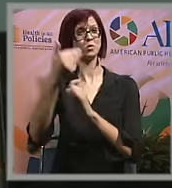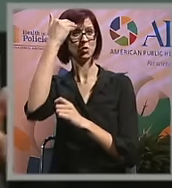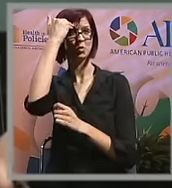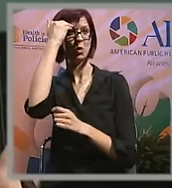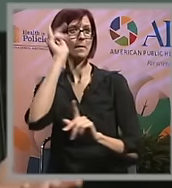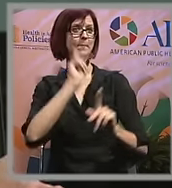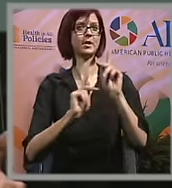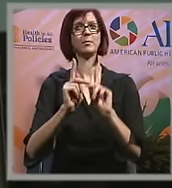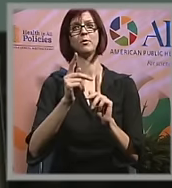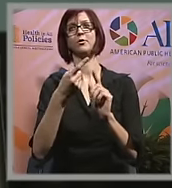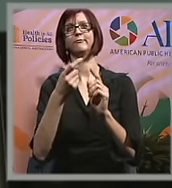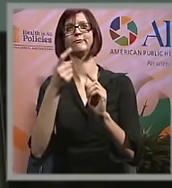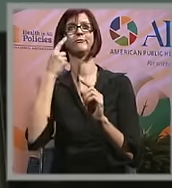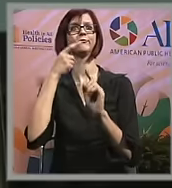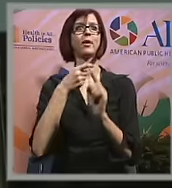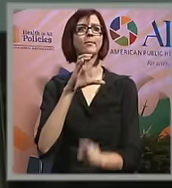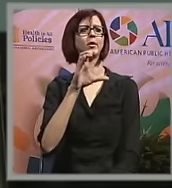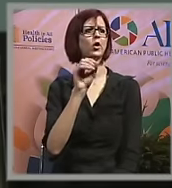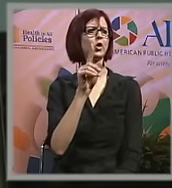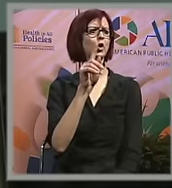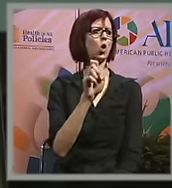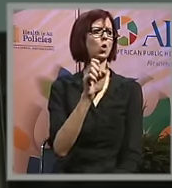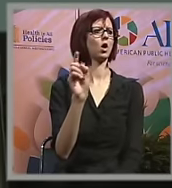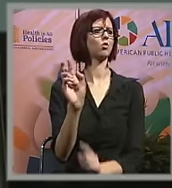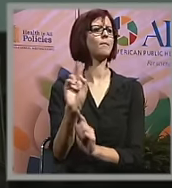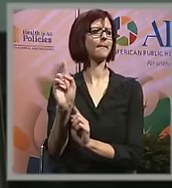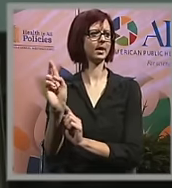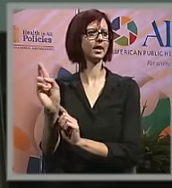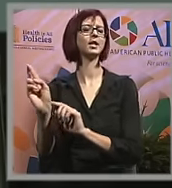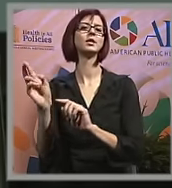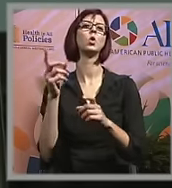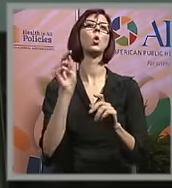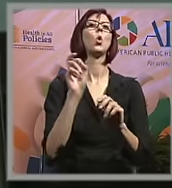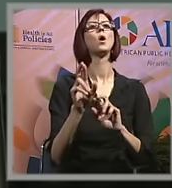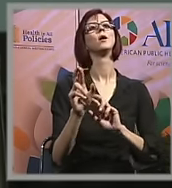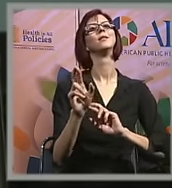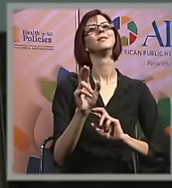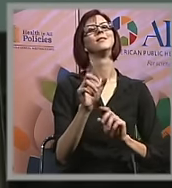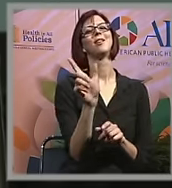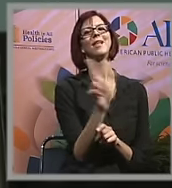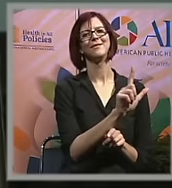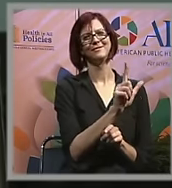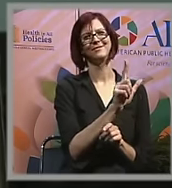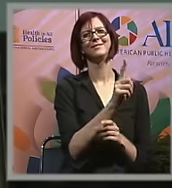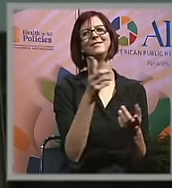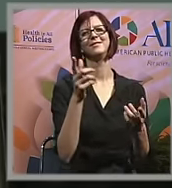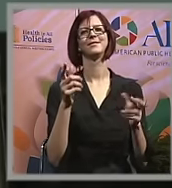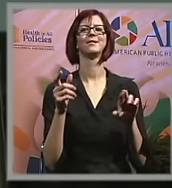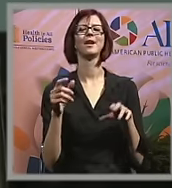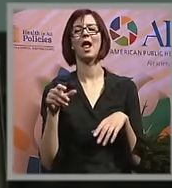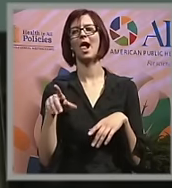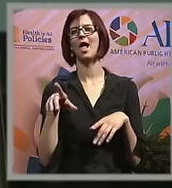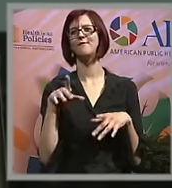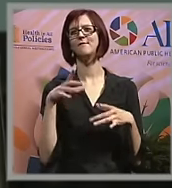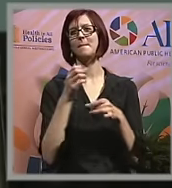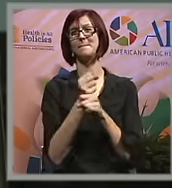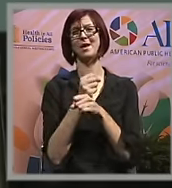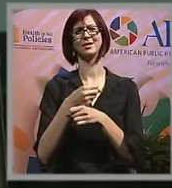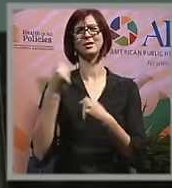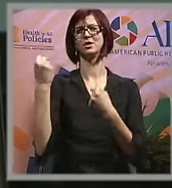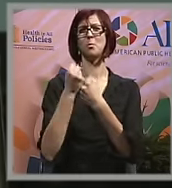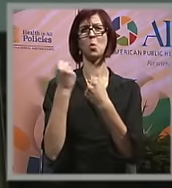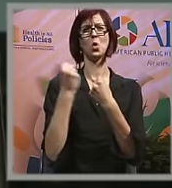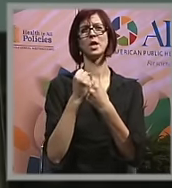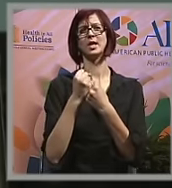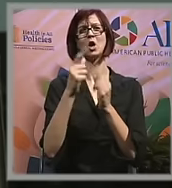aisle, from the Koch brothers to folks on the left side of the scale, have made supporting